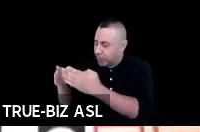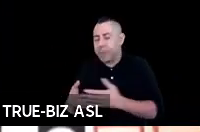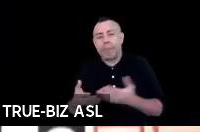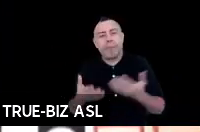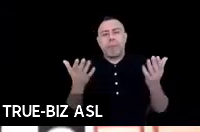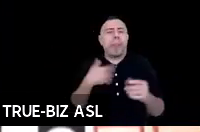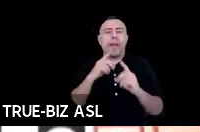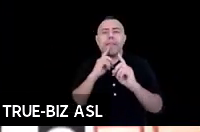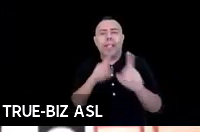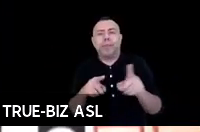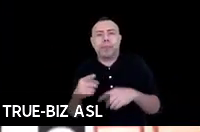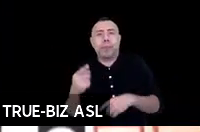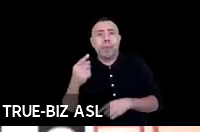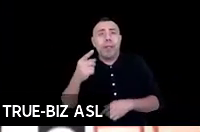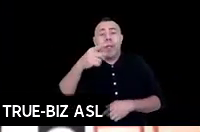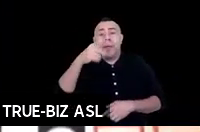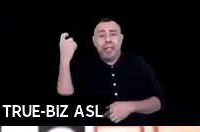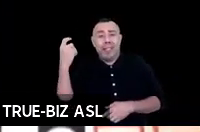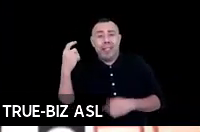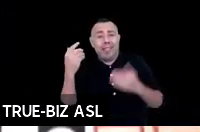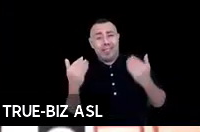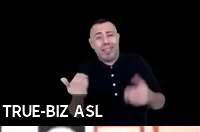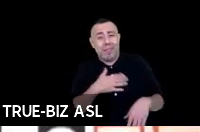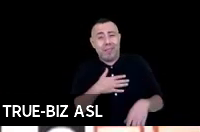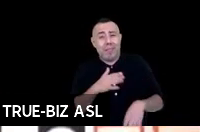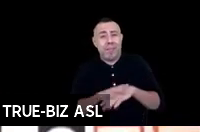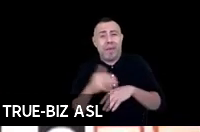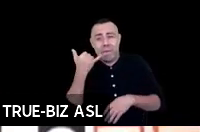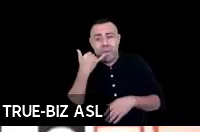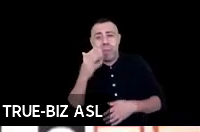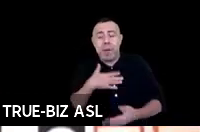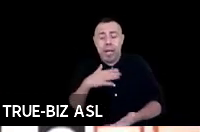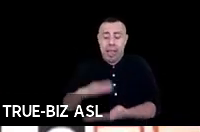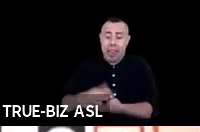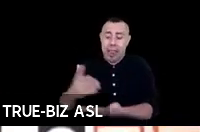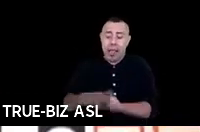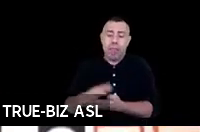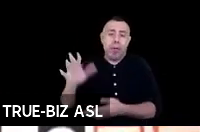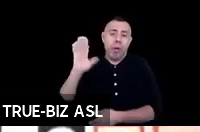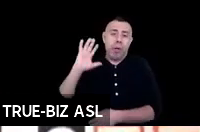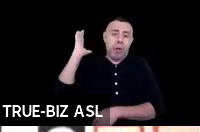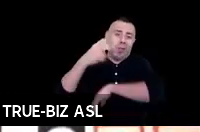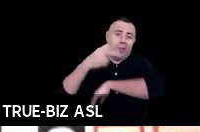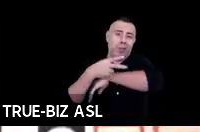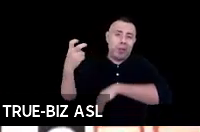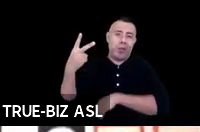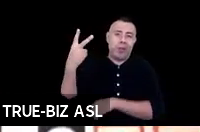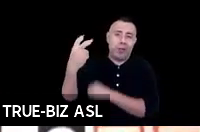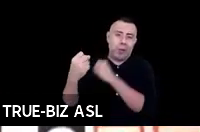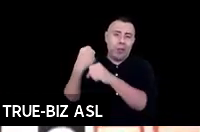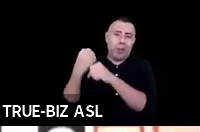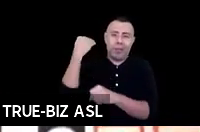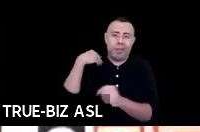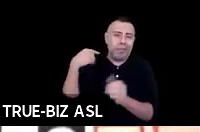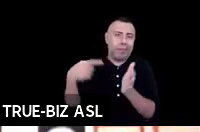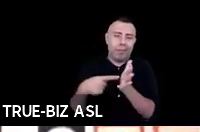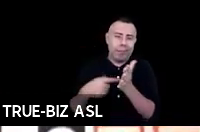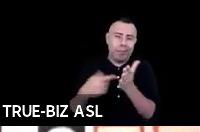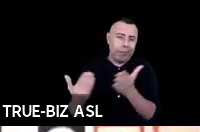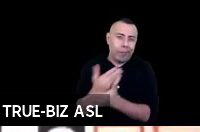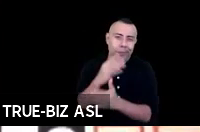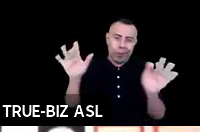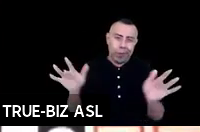doing this off of my phone, because my laptop got stolen about 2 years ago and I have not been able to afford a new computer of any kind. So I'm doing